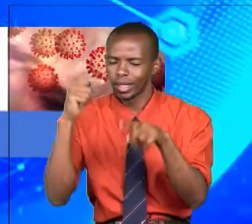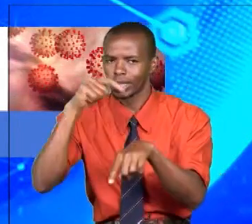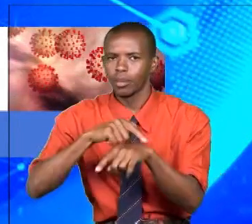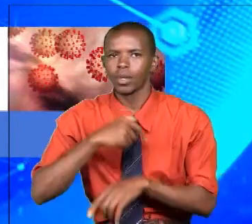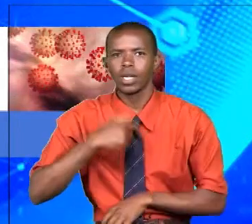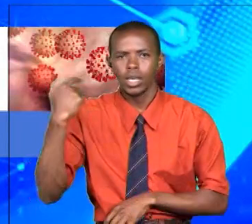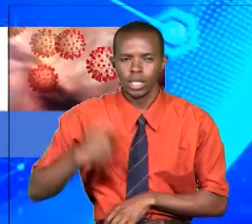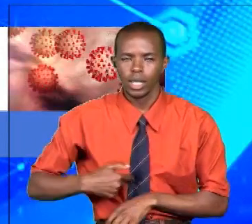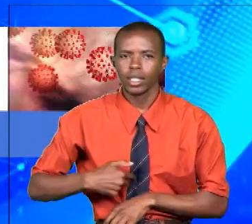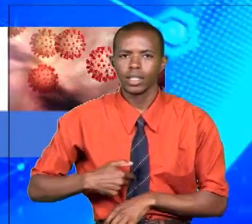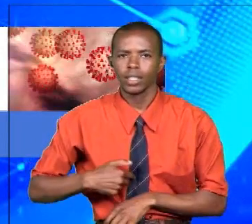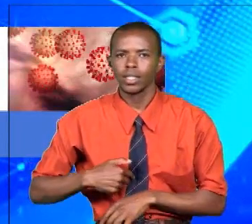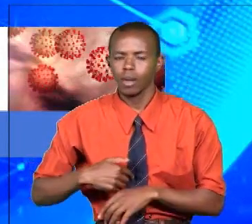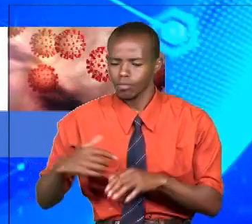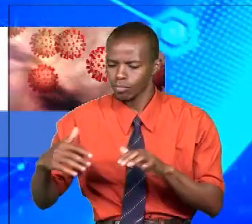Tiananmen Square crackdown in